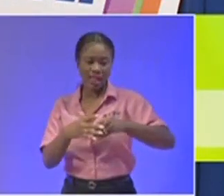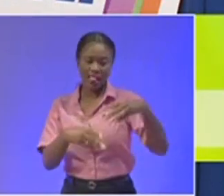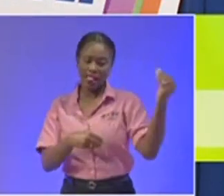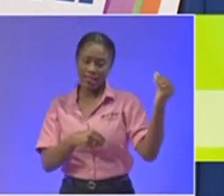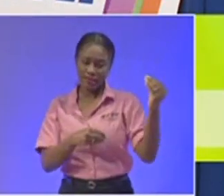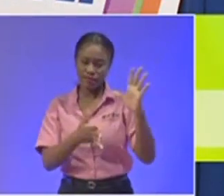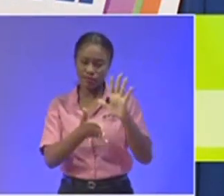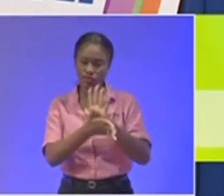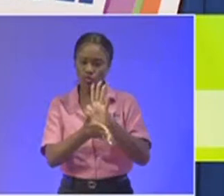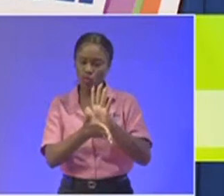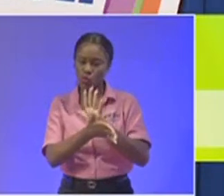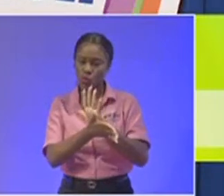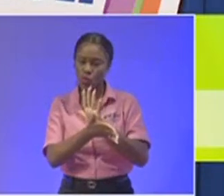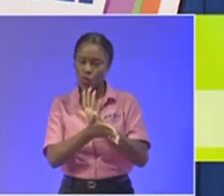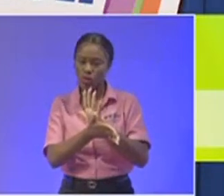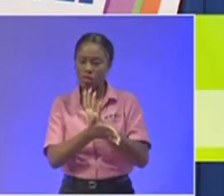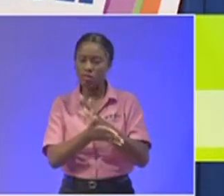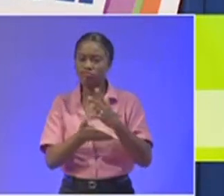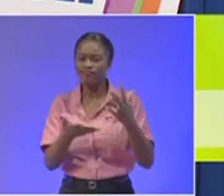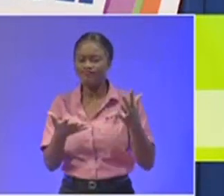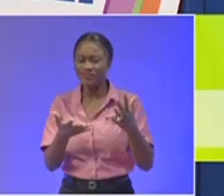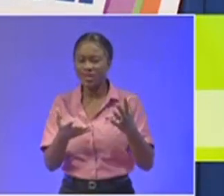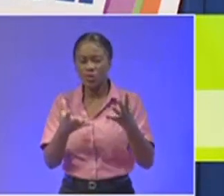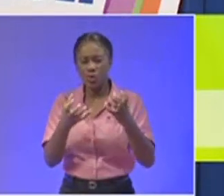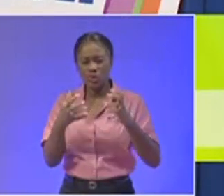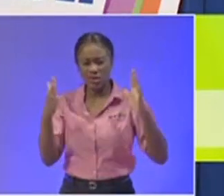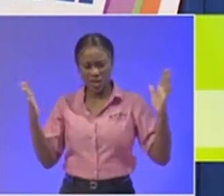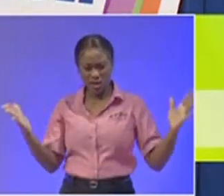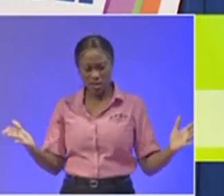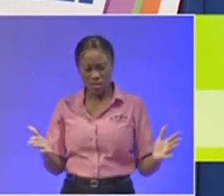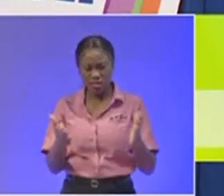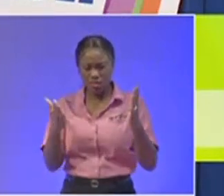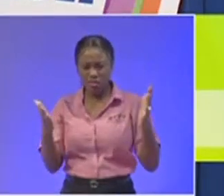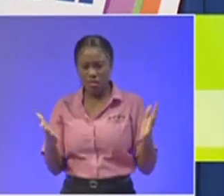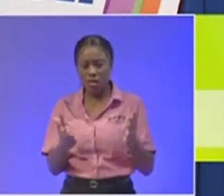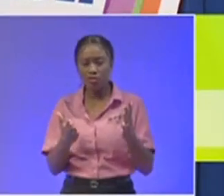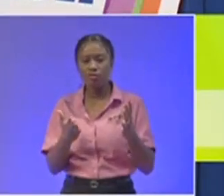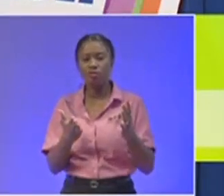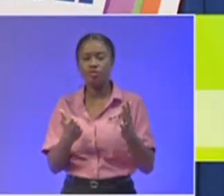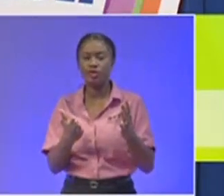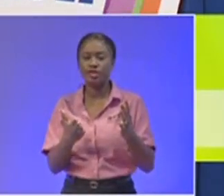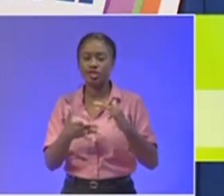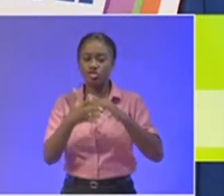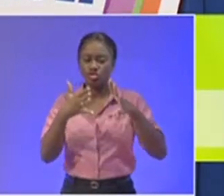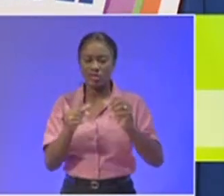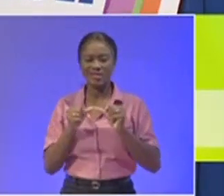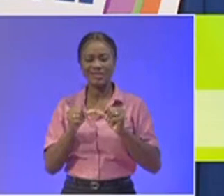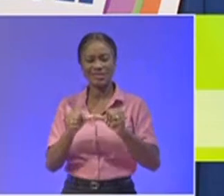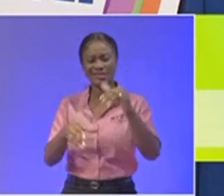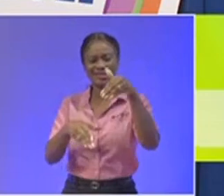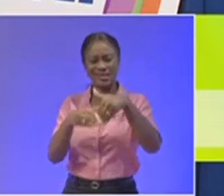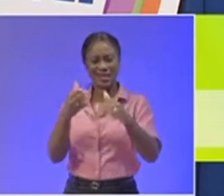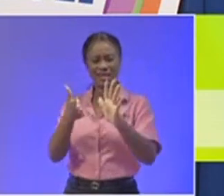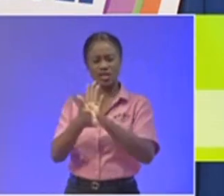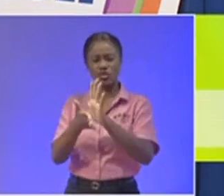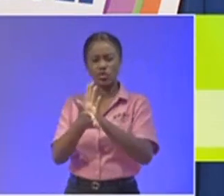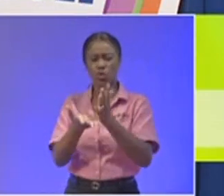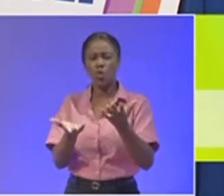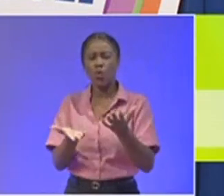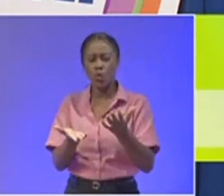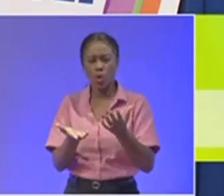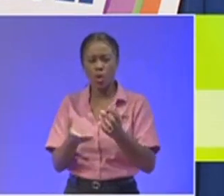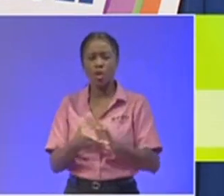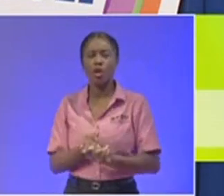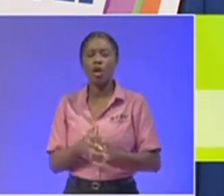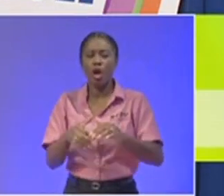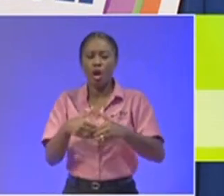encouraging individuals to be in the system so that the system can work for them. What are some of those things you think would go a far